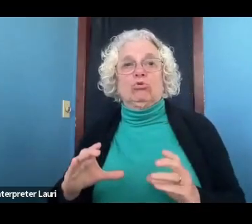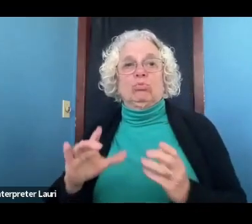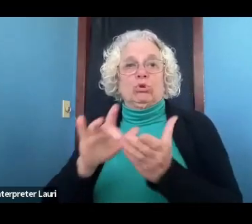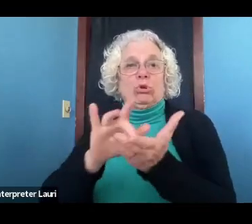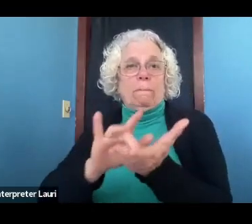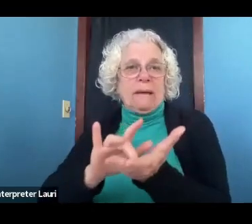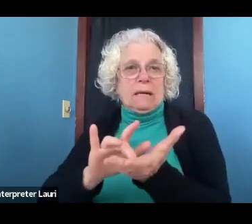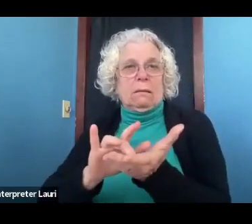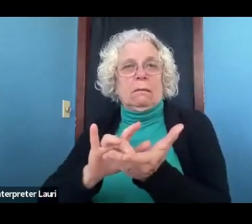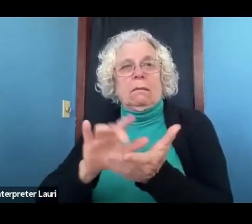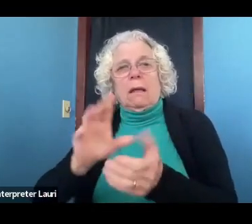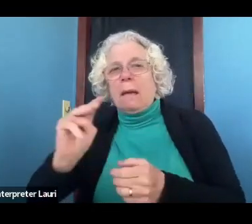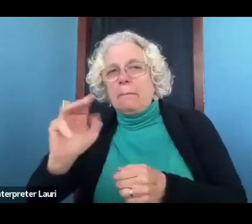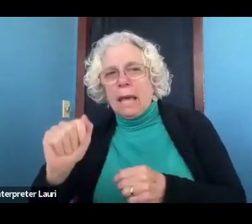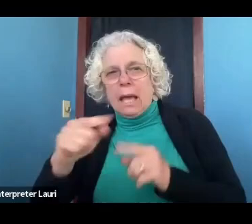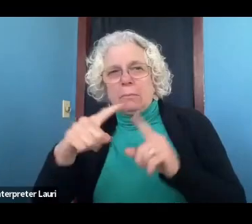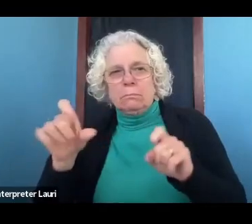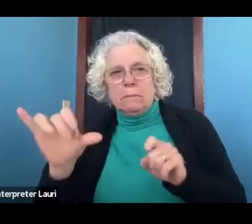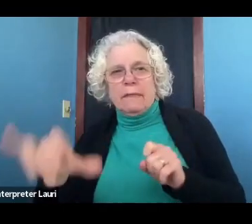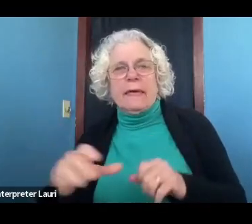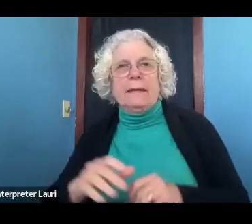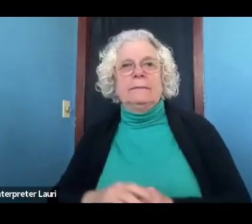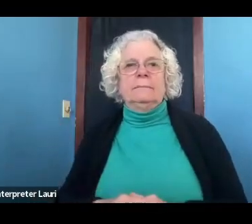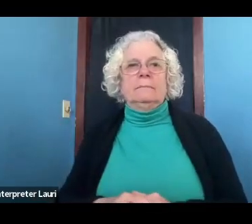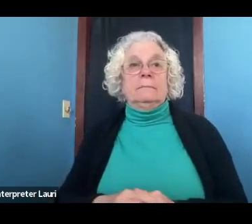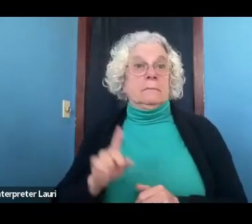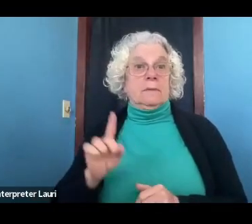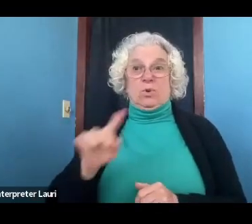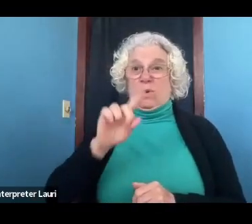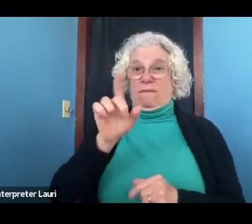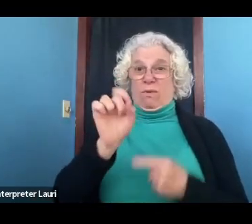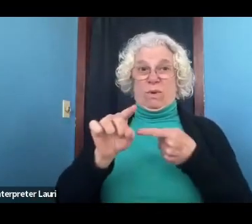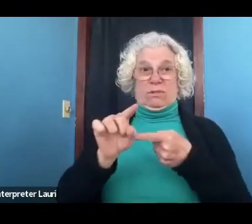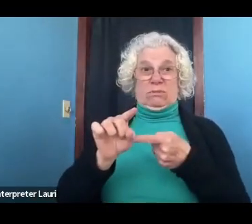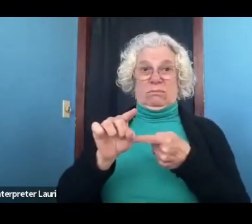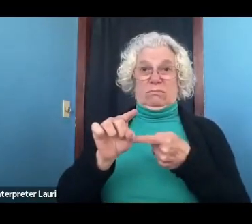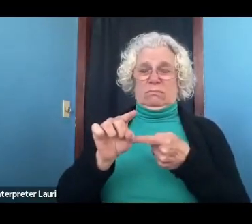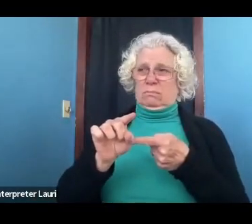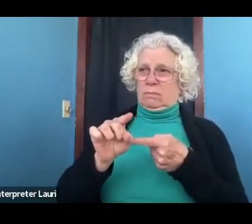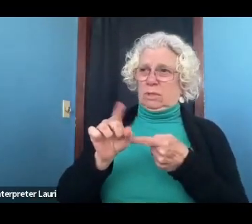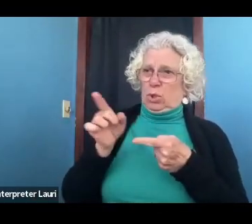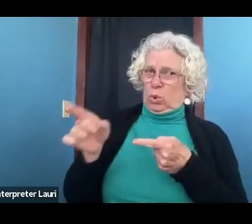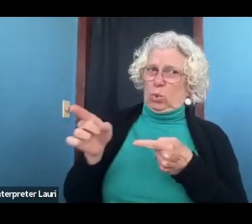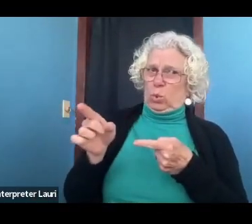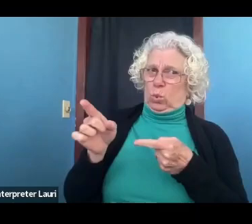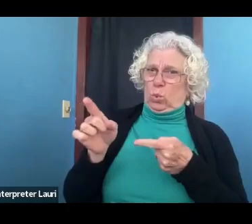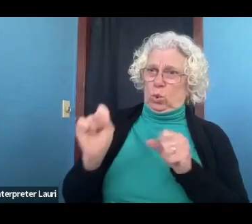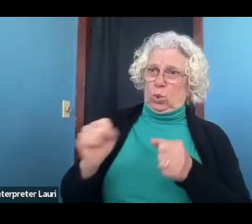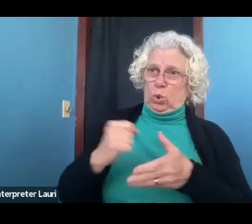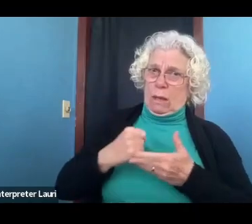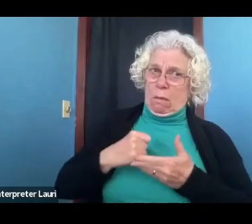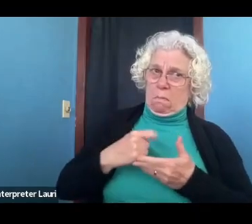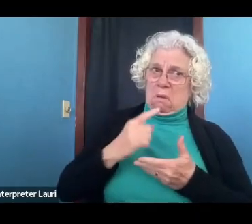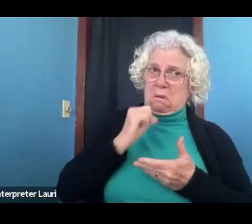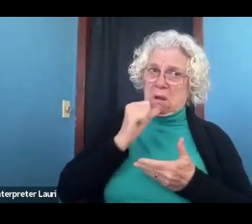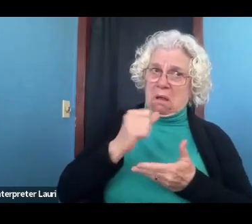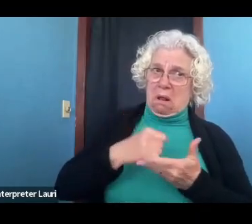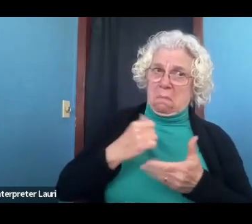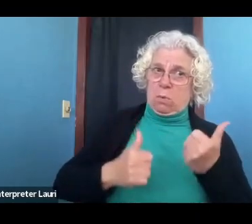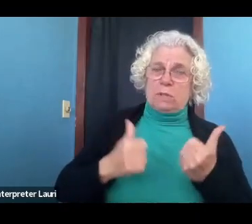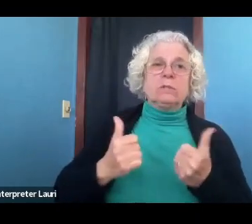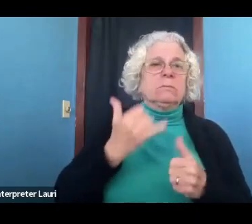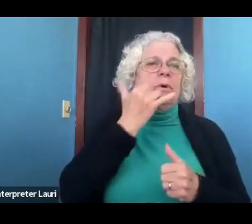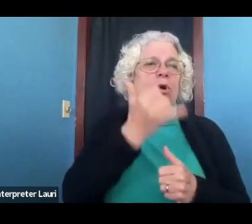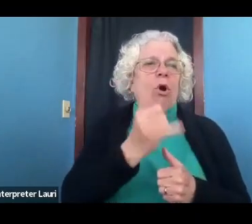medical assistance, all kinds of different laws. If you have any questions about whether we would cover it, you should call us,